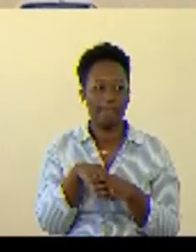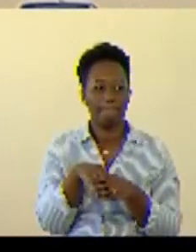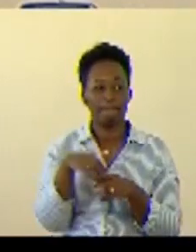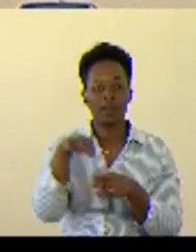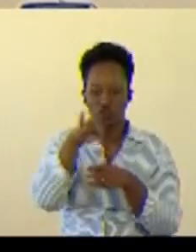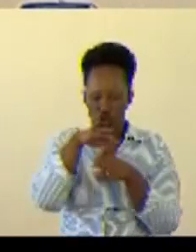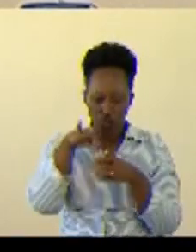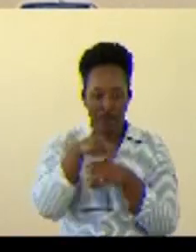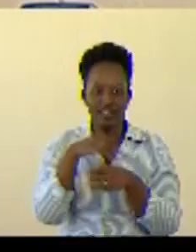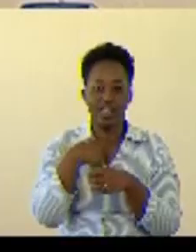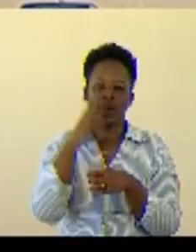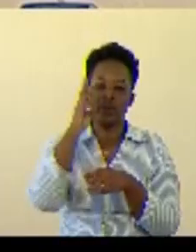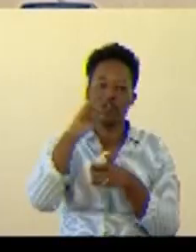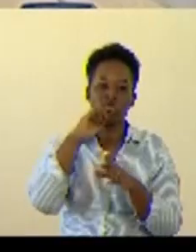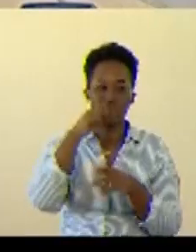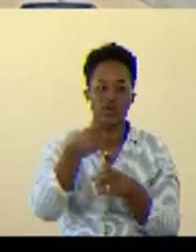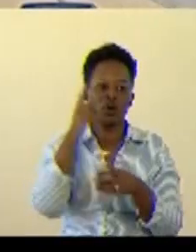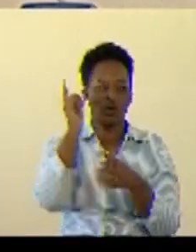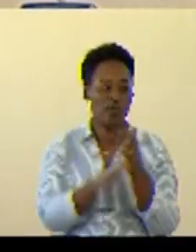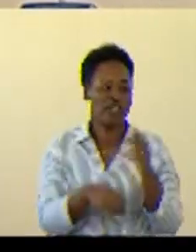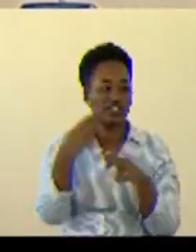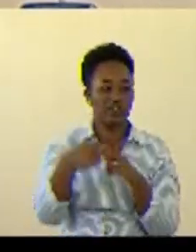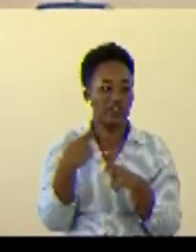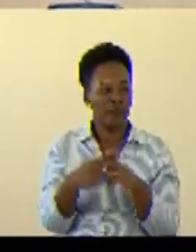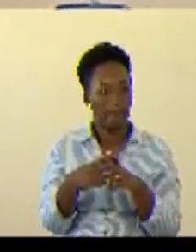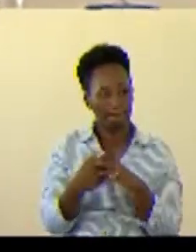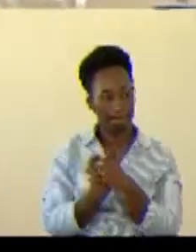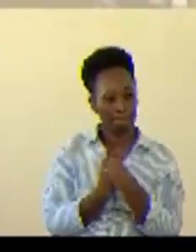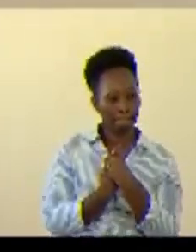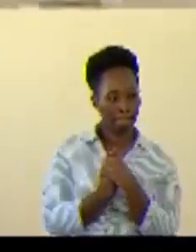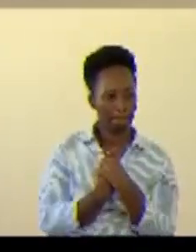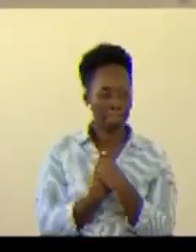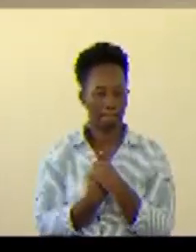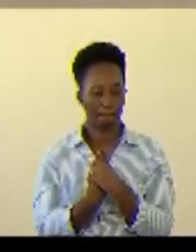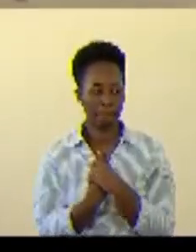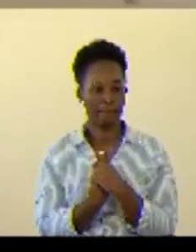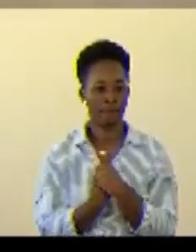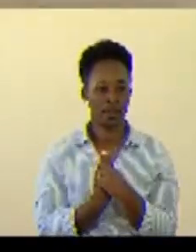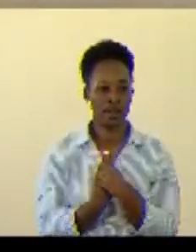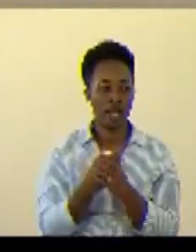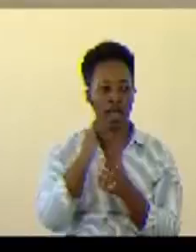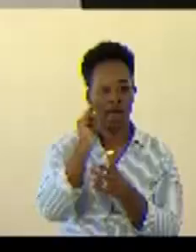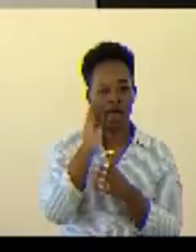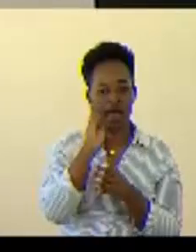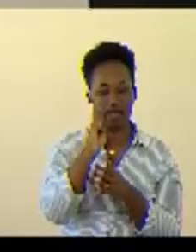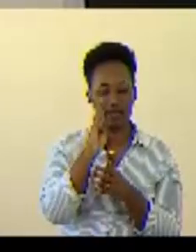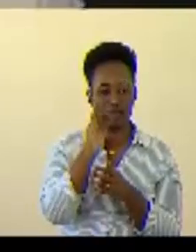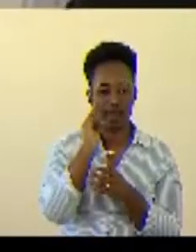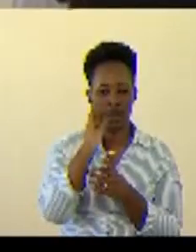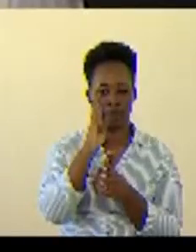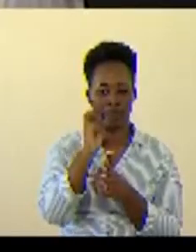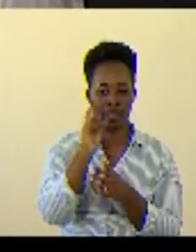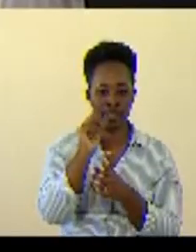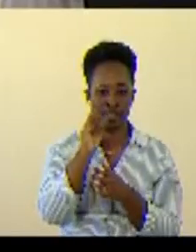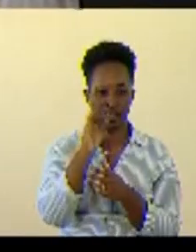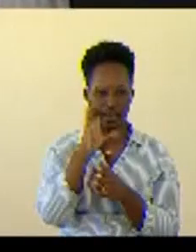I will use a solution of what we call a Bendix solution. Let us go to the materials that are going to be used. One, we are going to use a solution